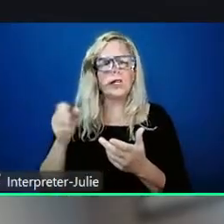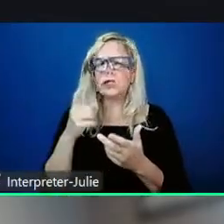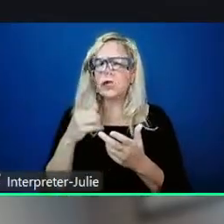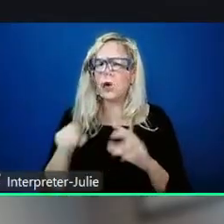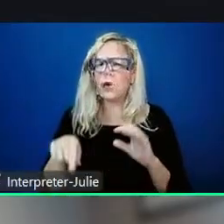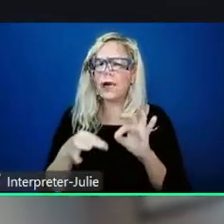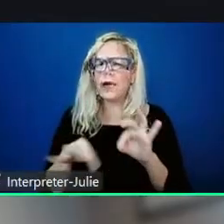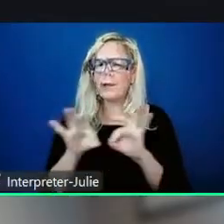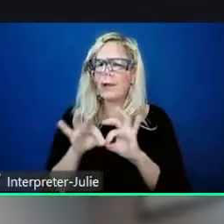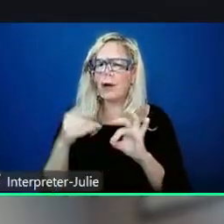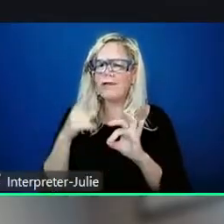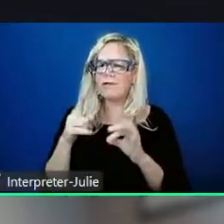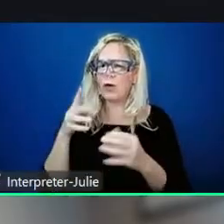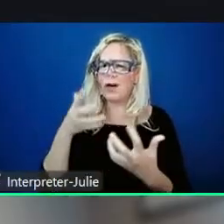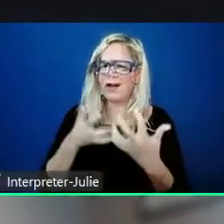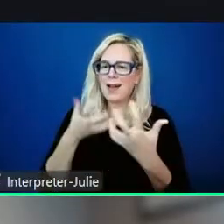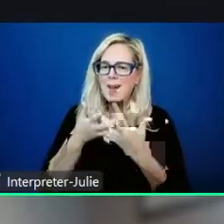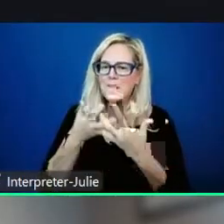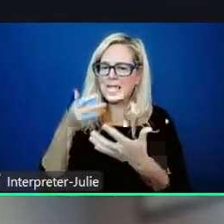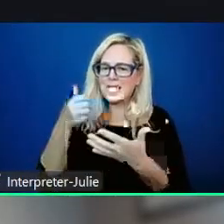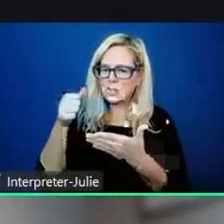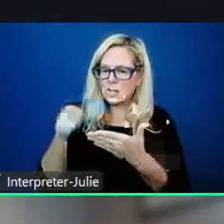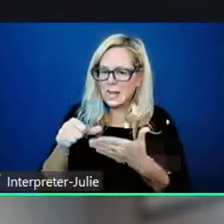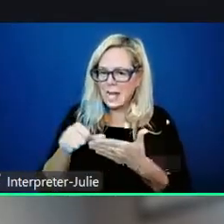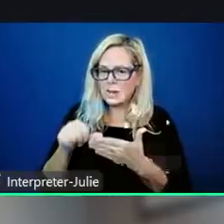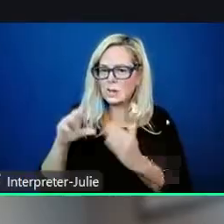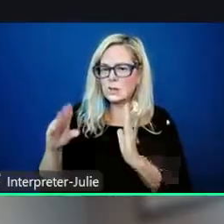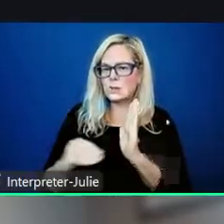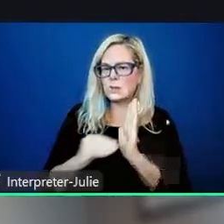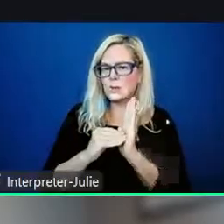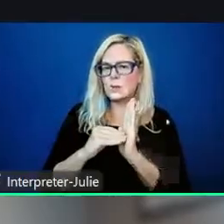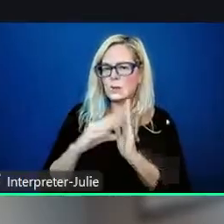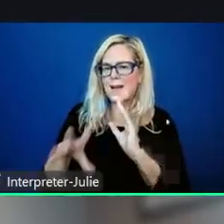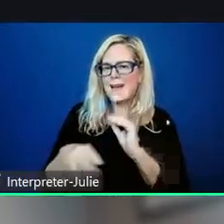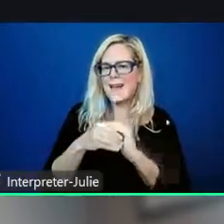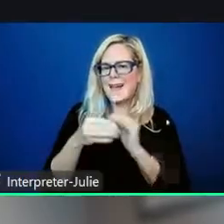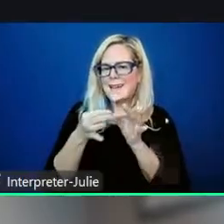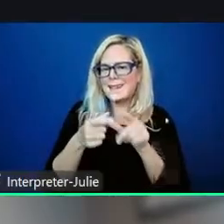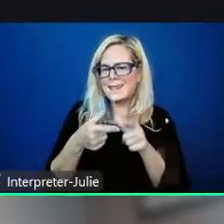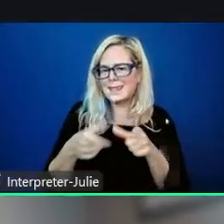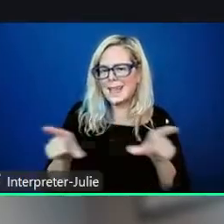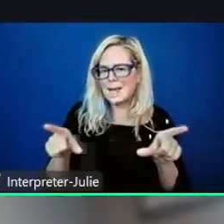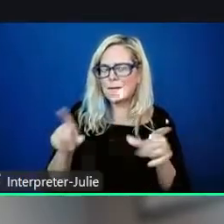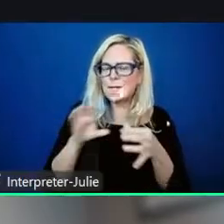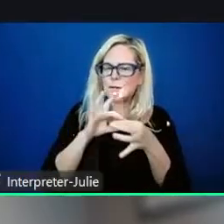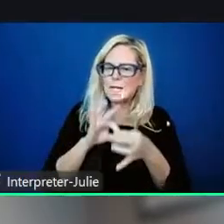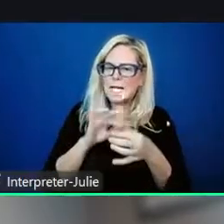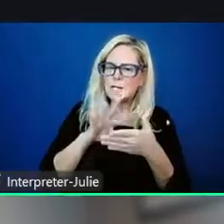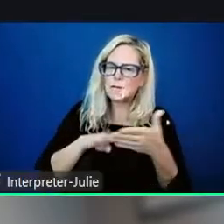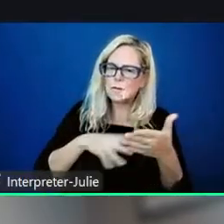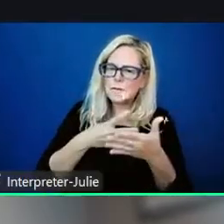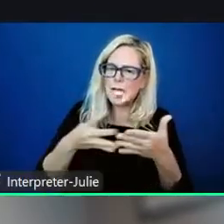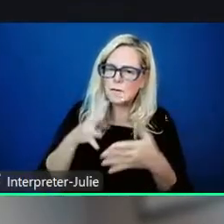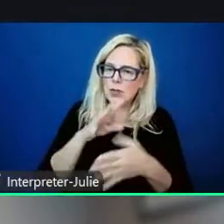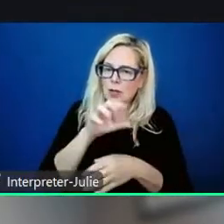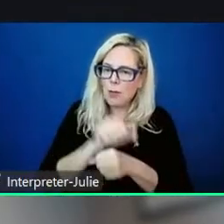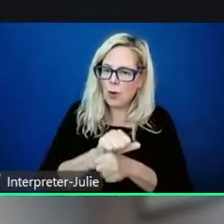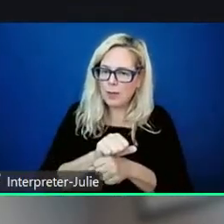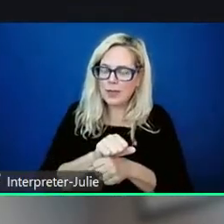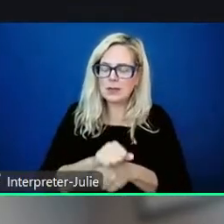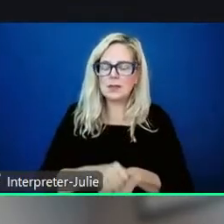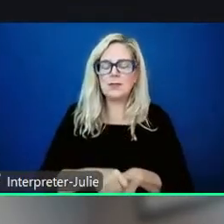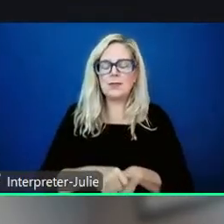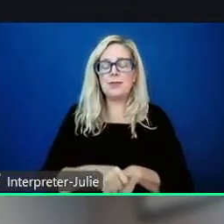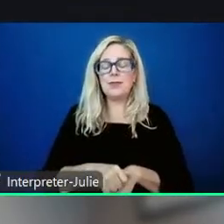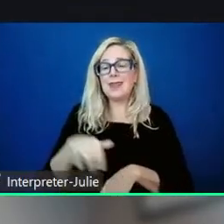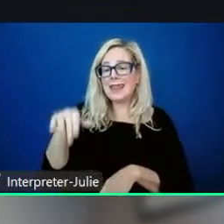scheduling accommodations that are needed for appointments. So this is because even though it's an LCME standard that learners need